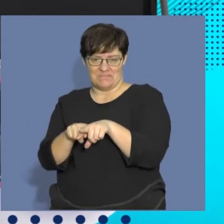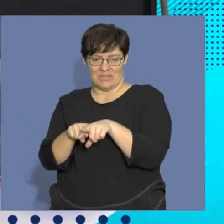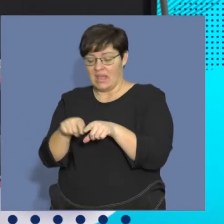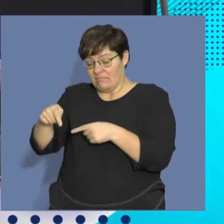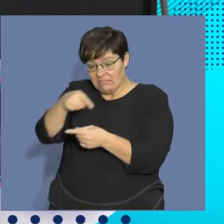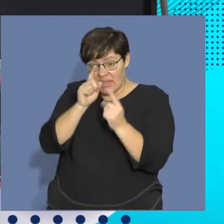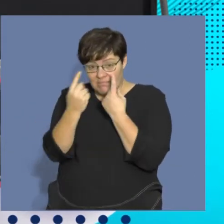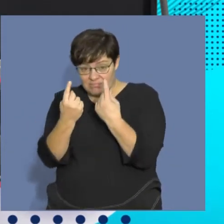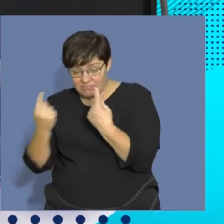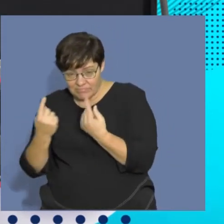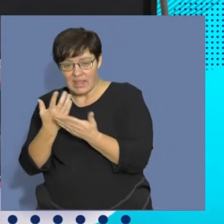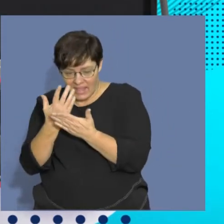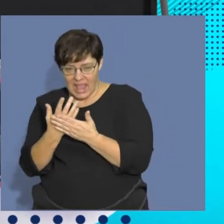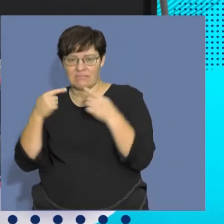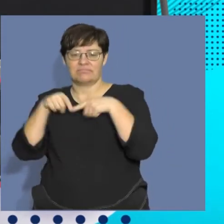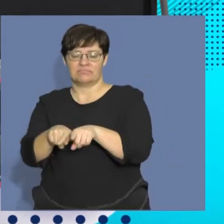to interbreed.